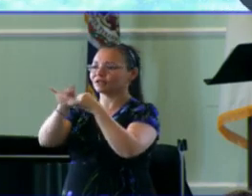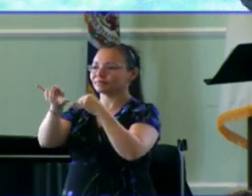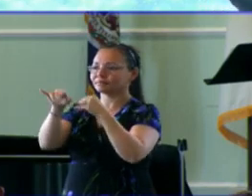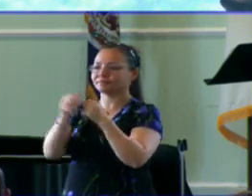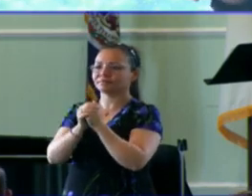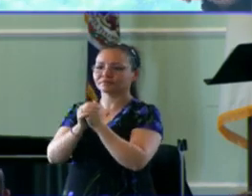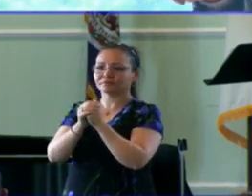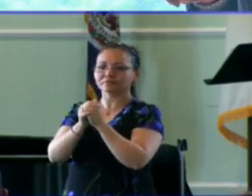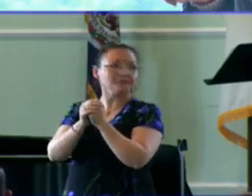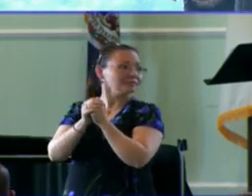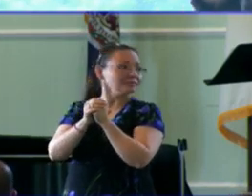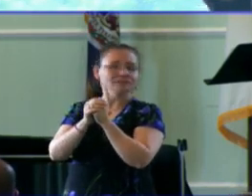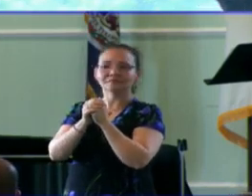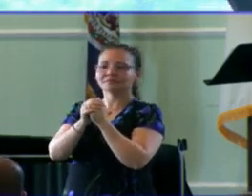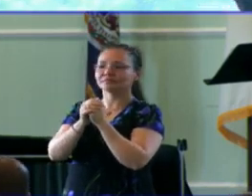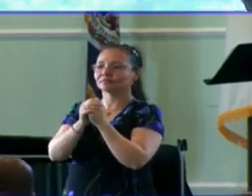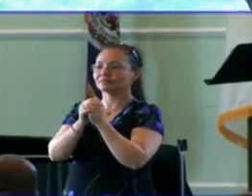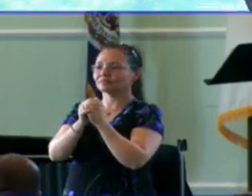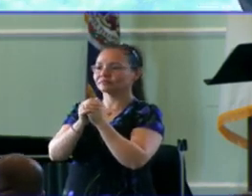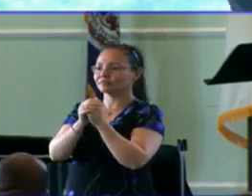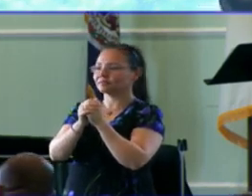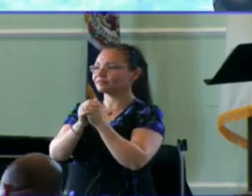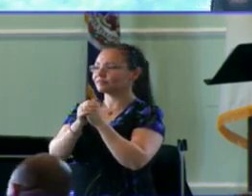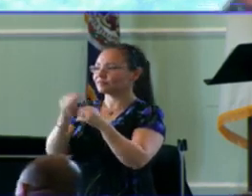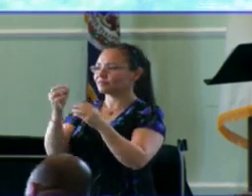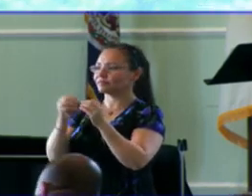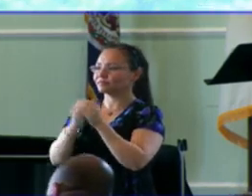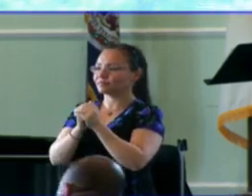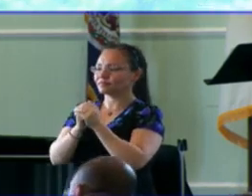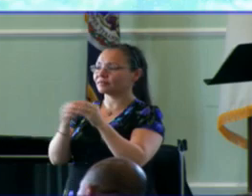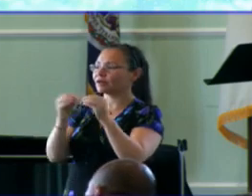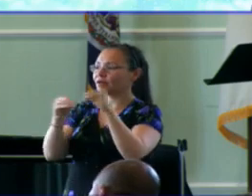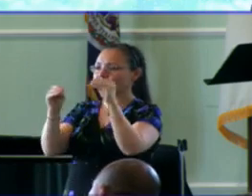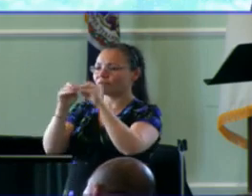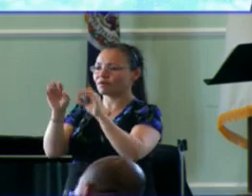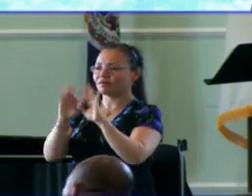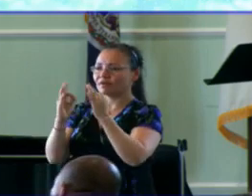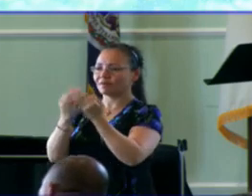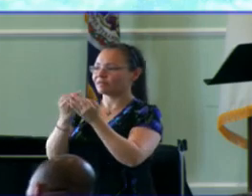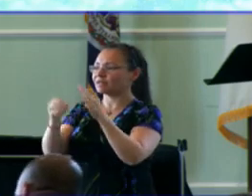then we have another couple right here in the front.